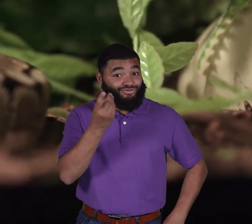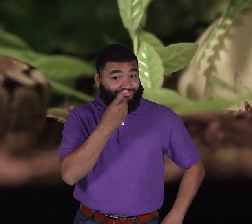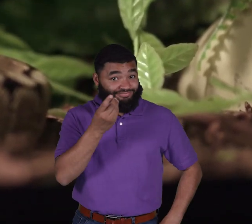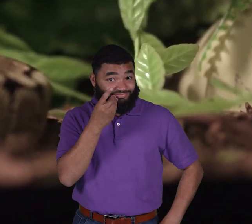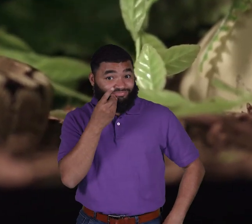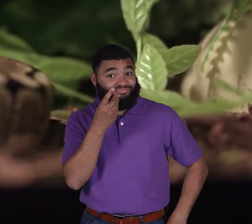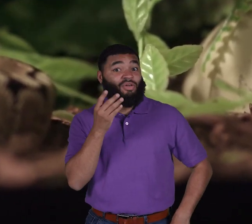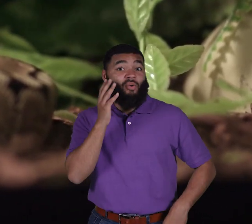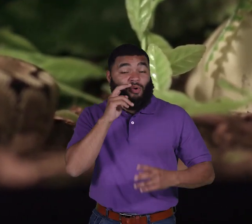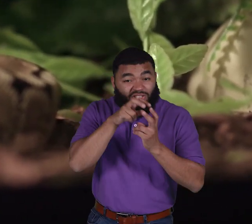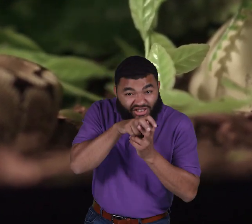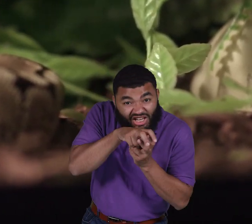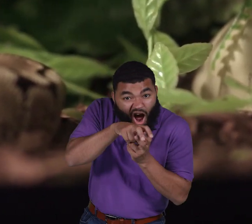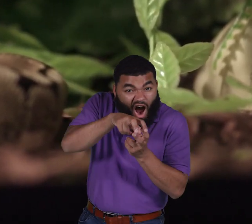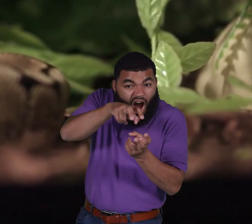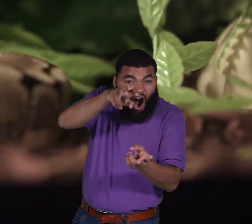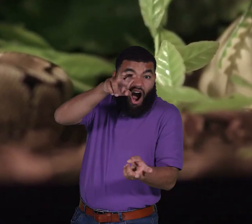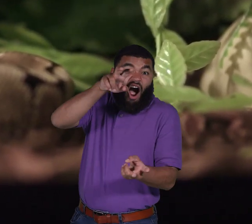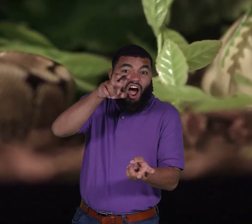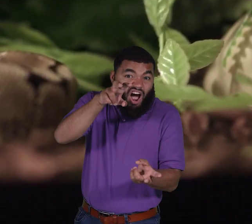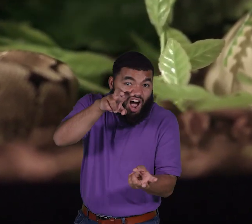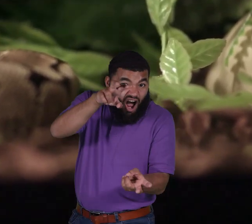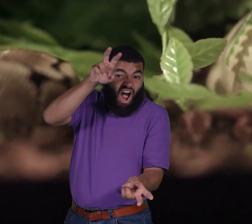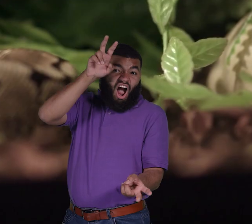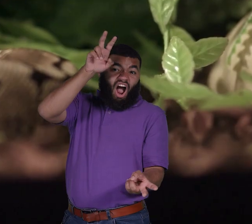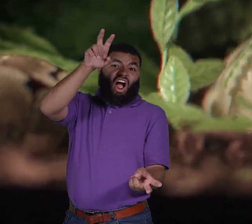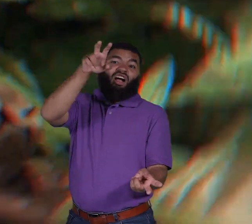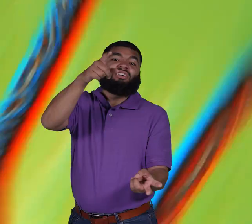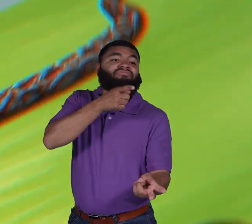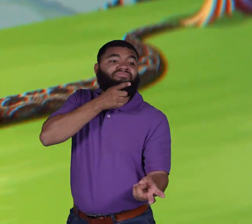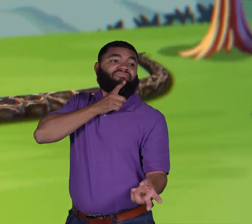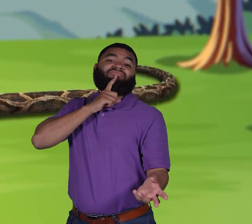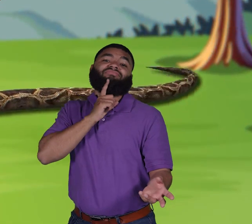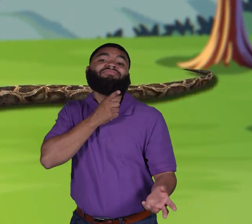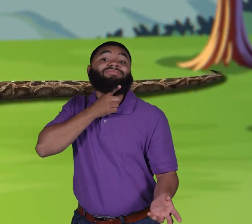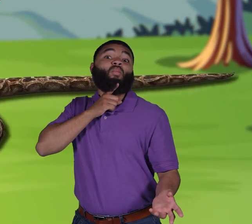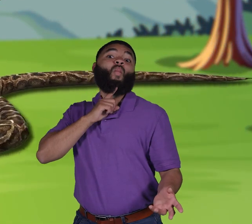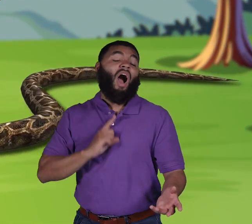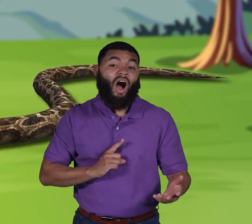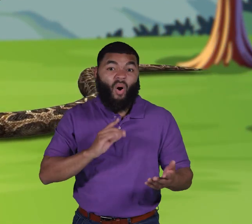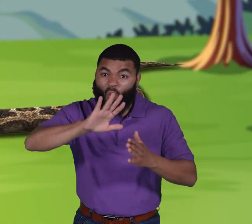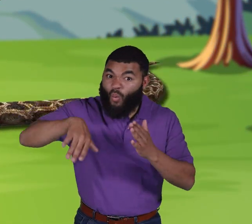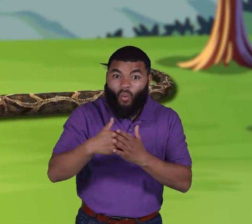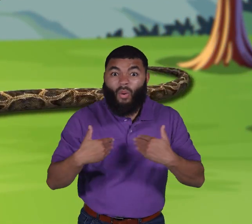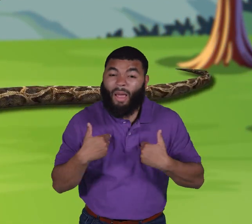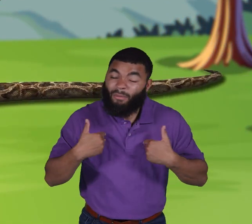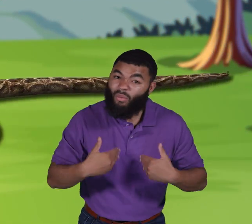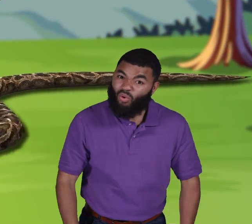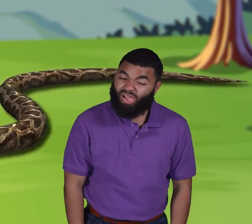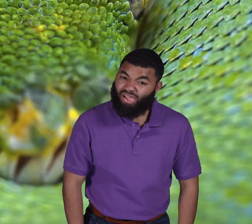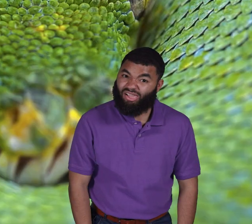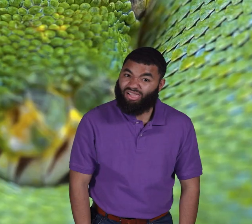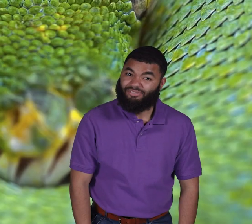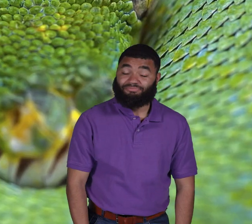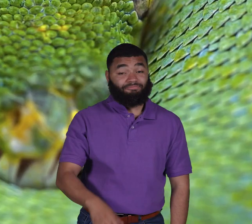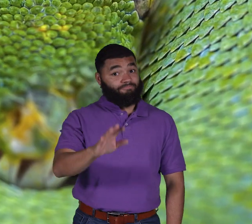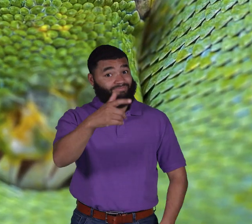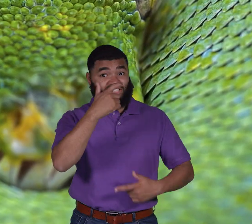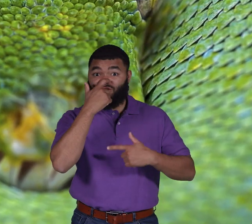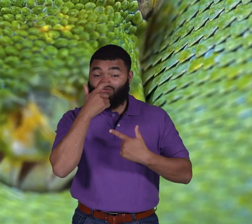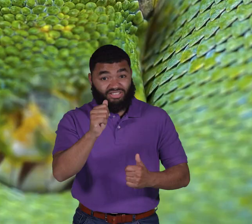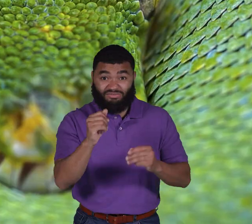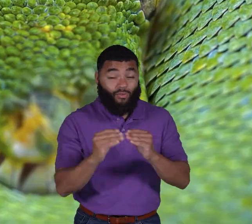its hinged jaws to swallow the animal whole. Other interesting facts. One of the